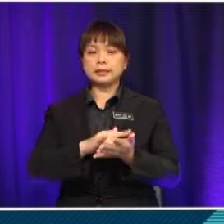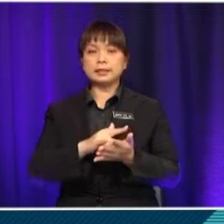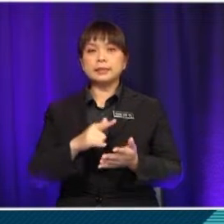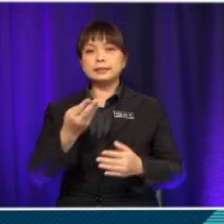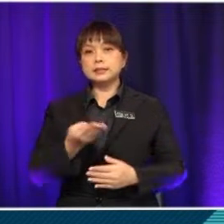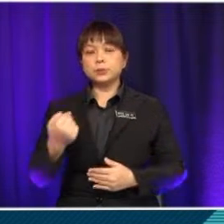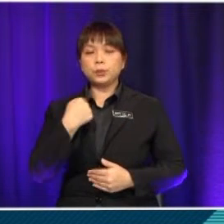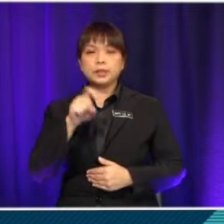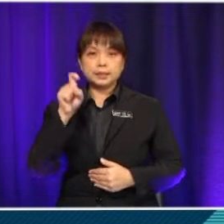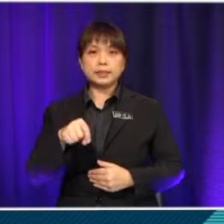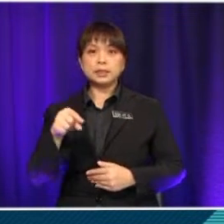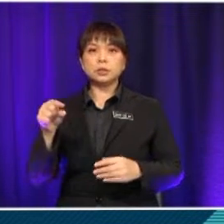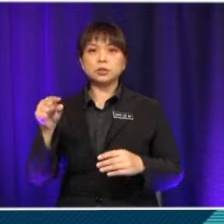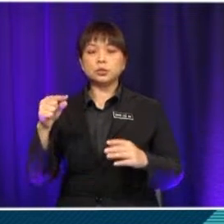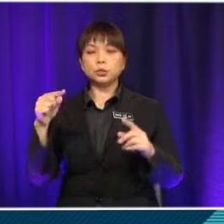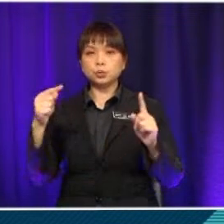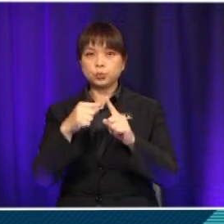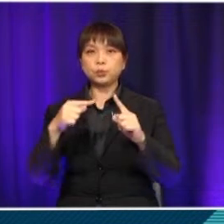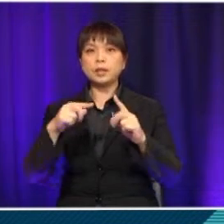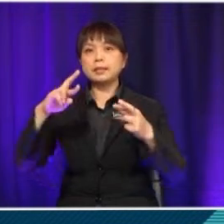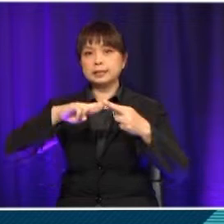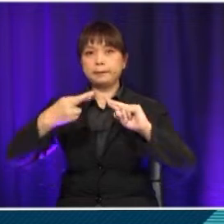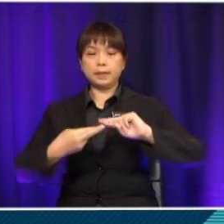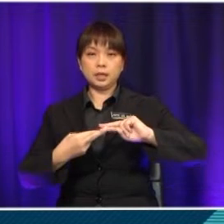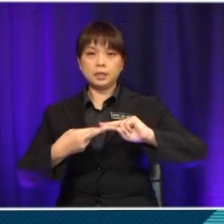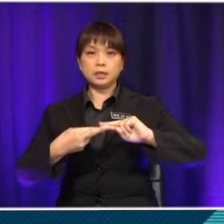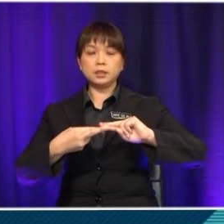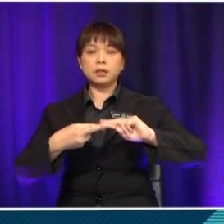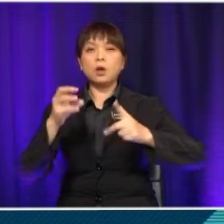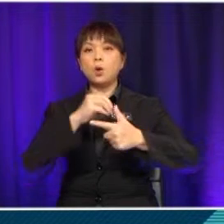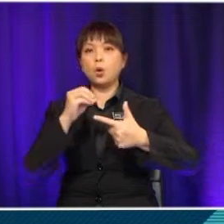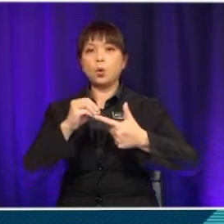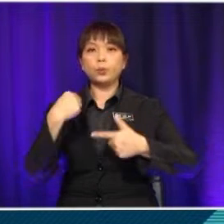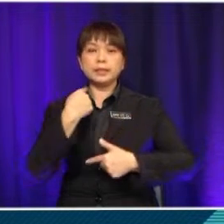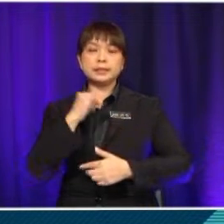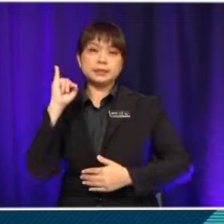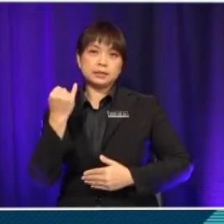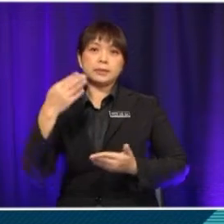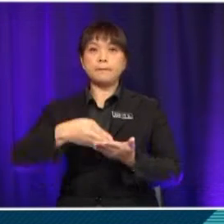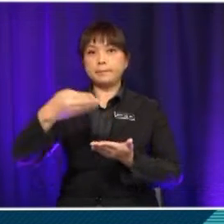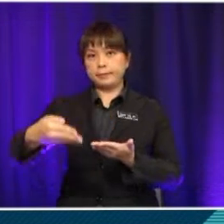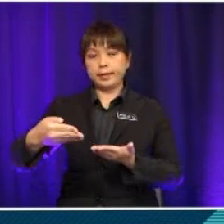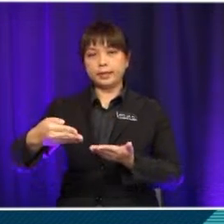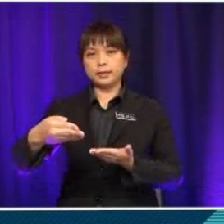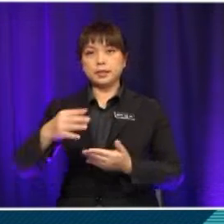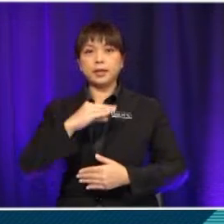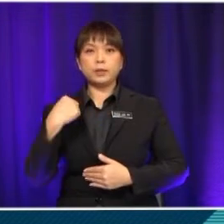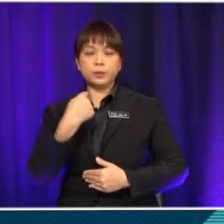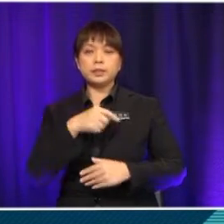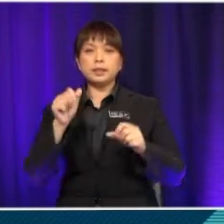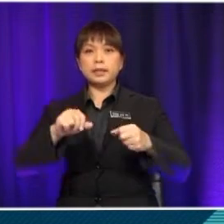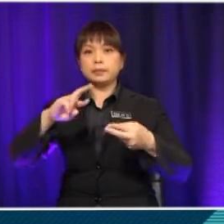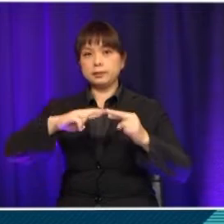so is it difficult to fix, or is it we can just buy the spare parts and then you can fix it,